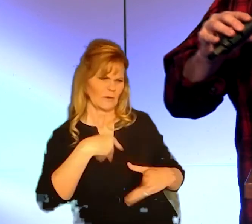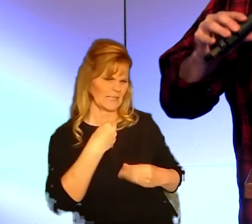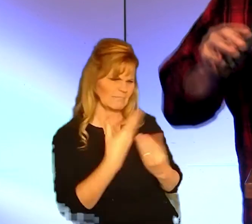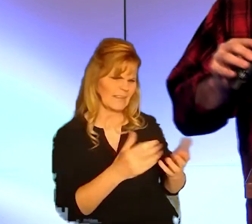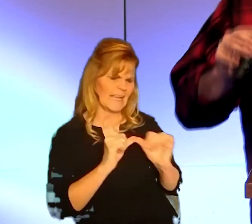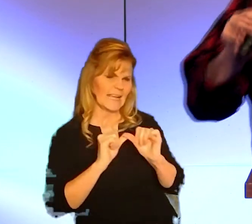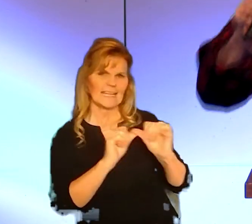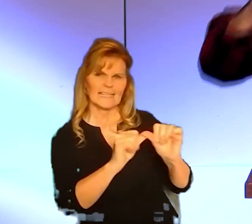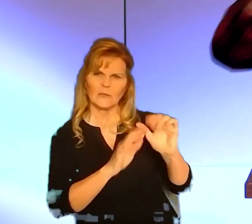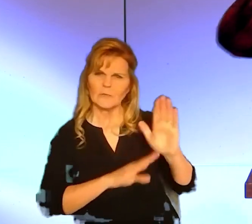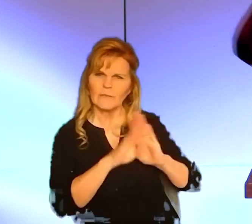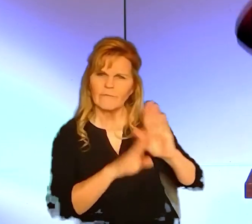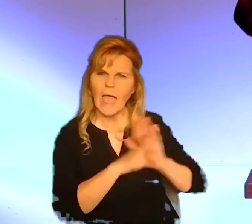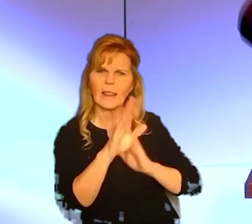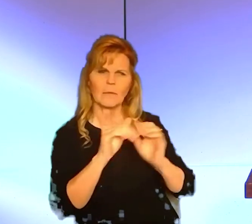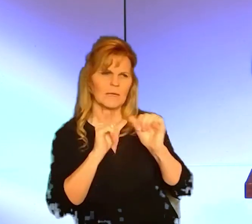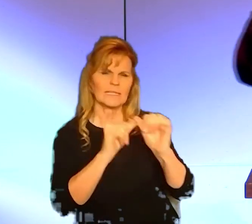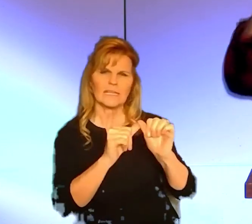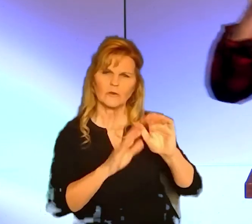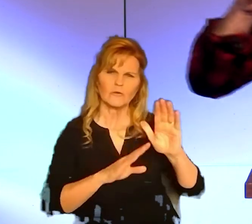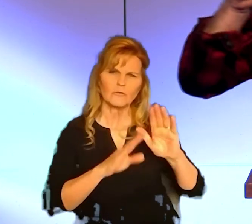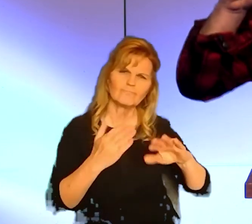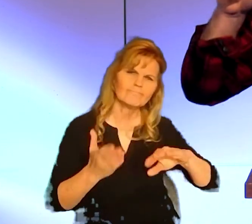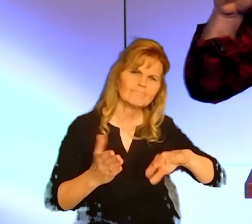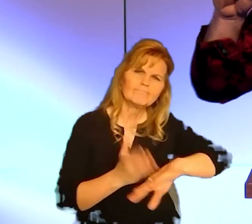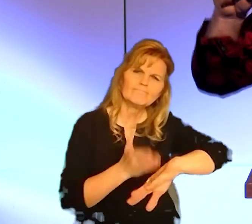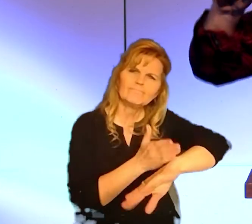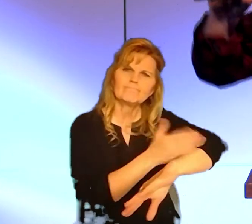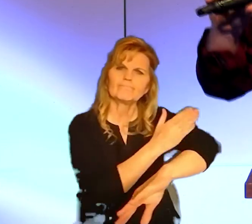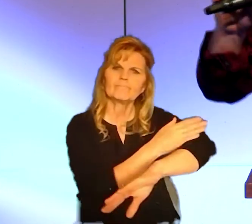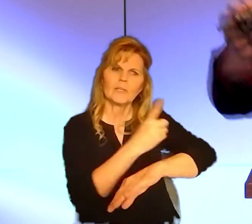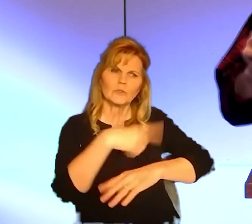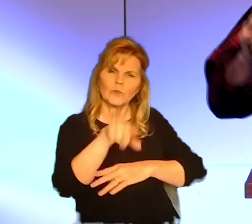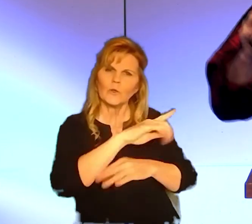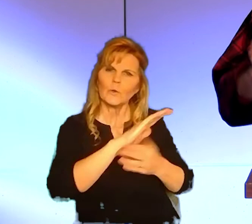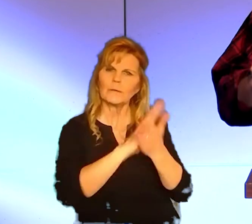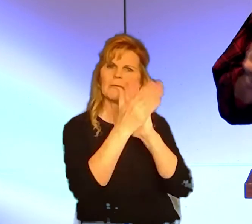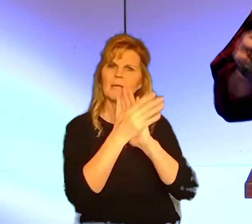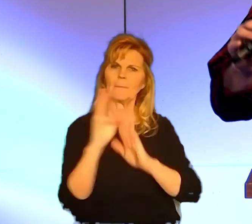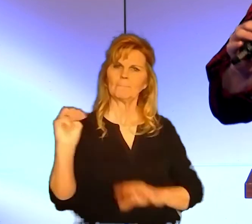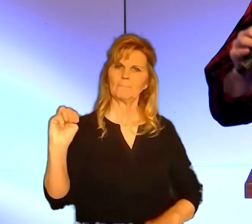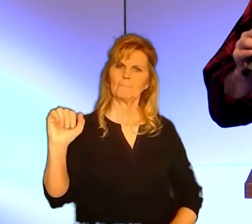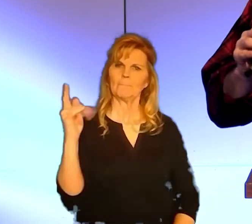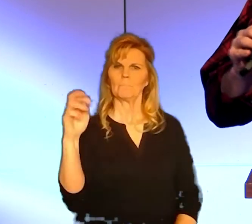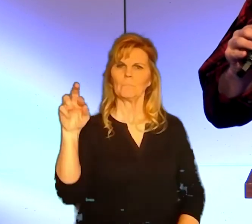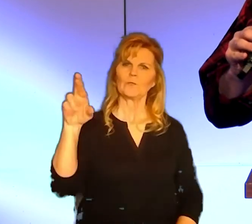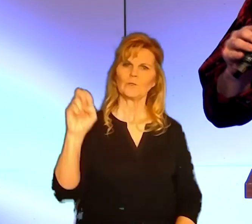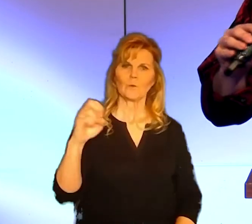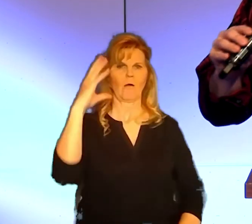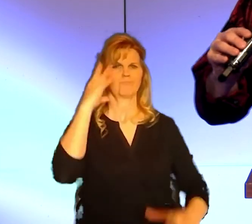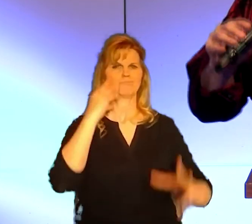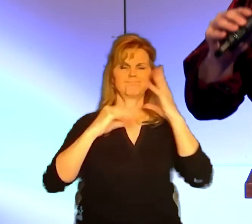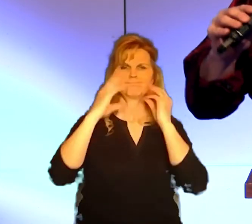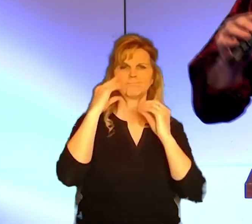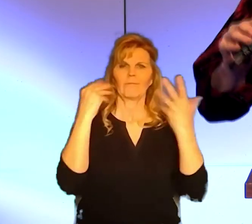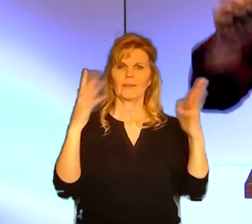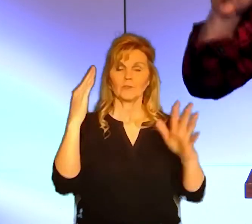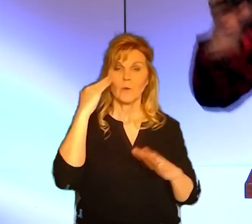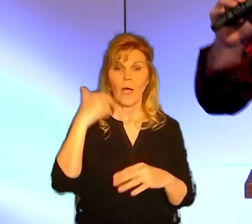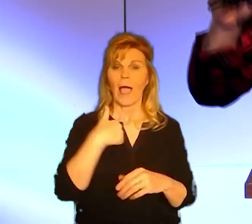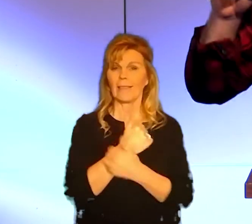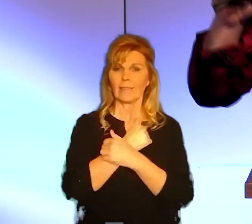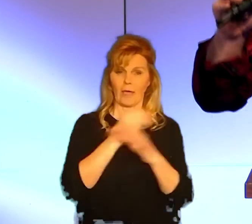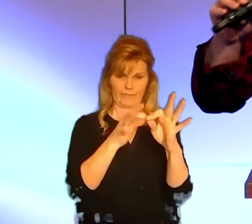and perseverance, and let it do its work in you so that you can be mature, so that I can be mature. I love this line,